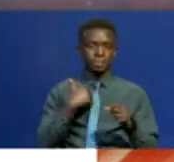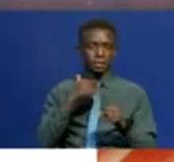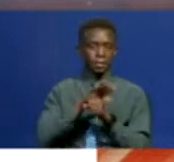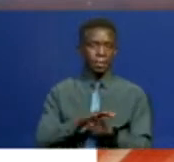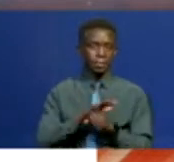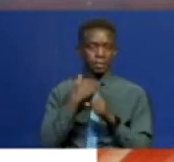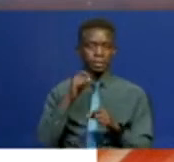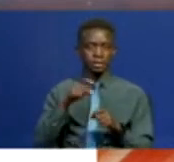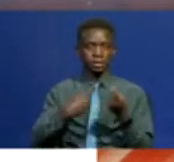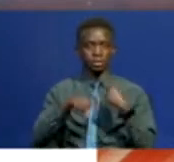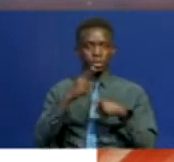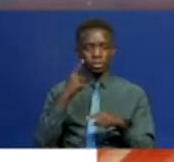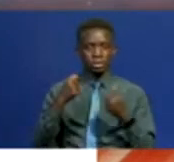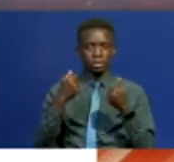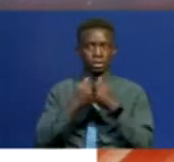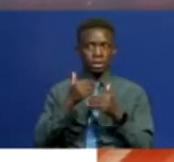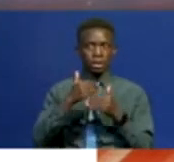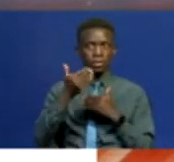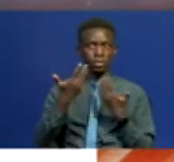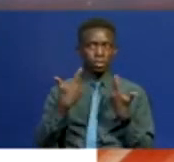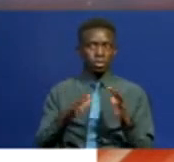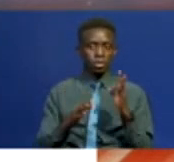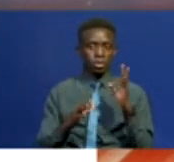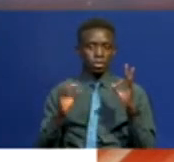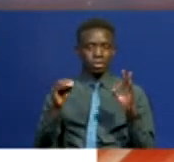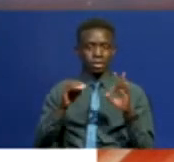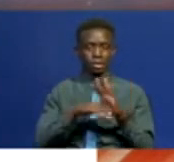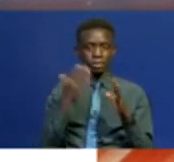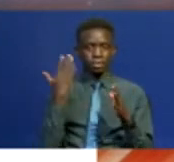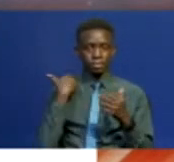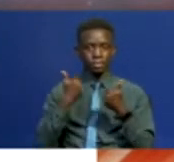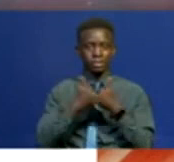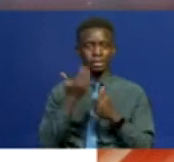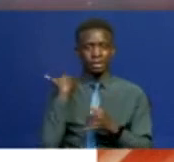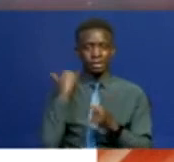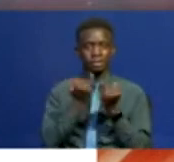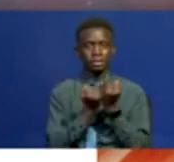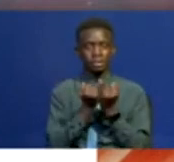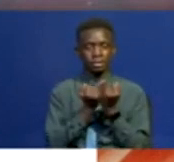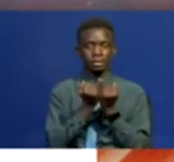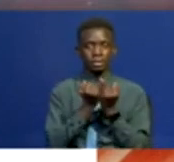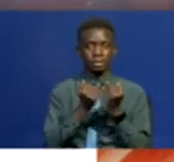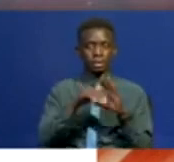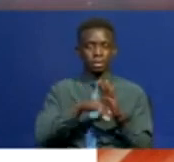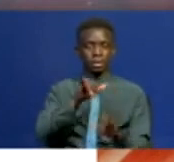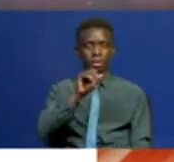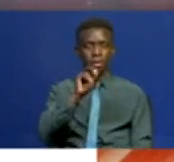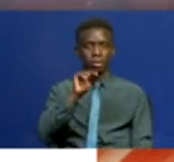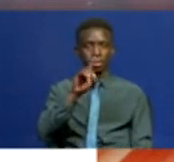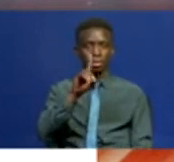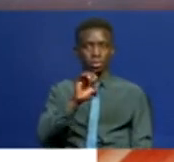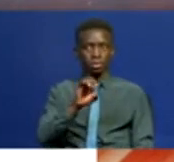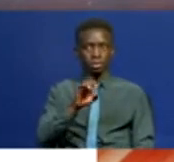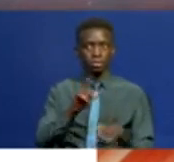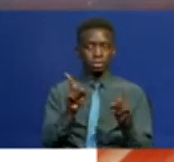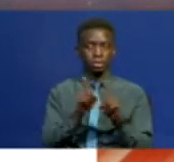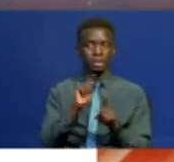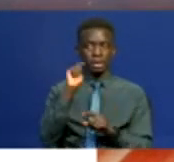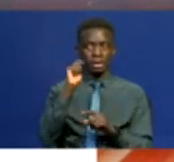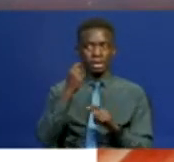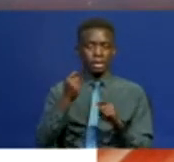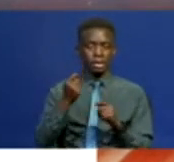match, especially after losing 3-0 in the first leg match played last Saturday in Yaounde. The Kenyan Queens need to